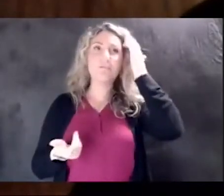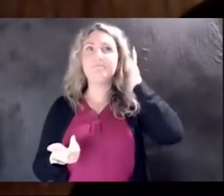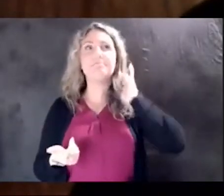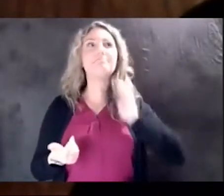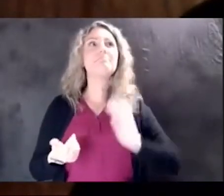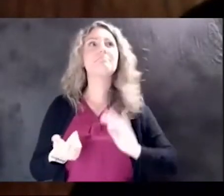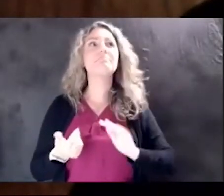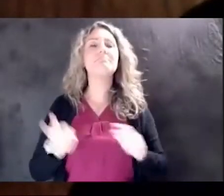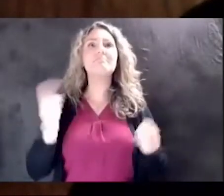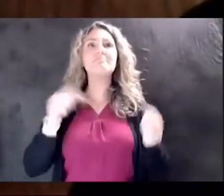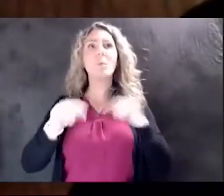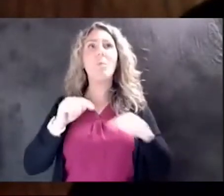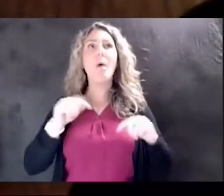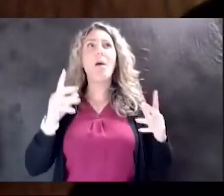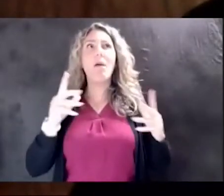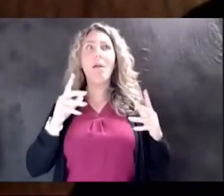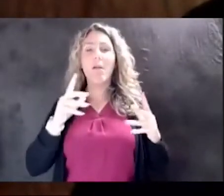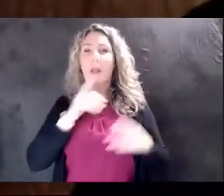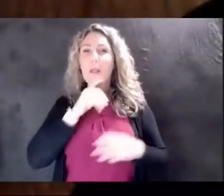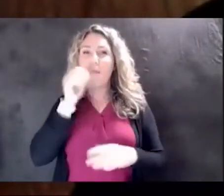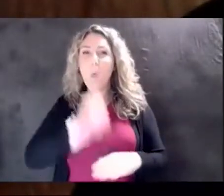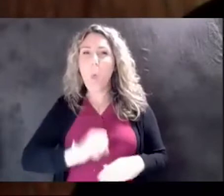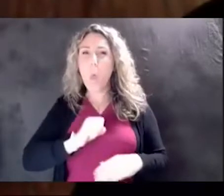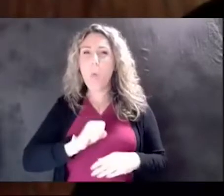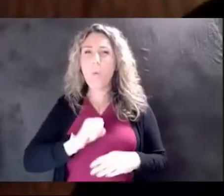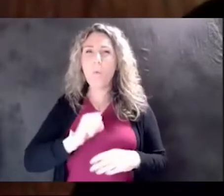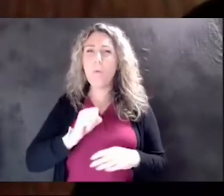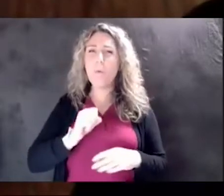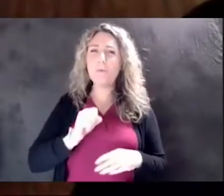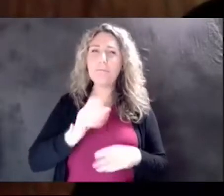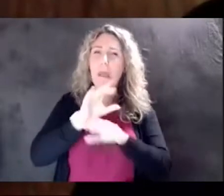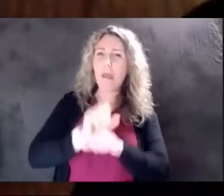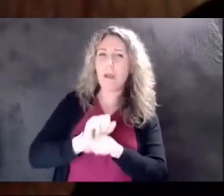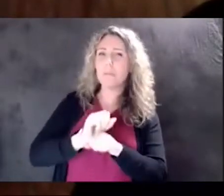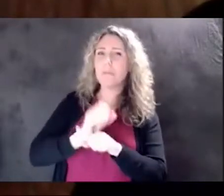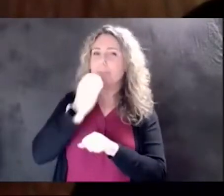going back to some of my old eating habits.